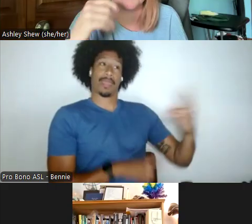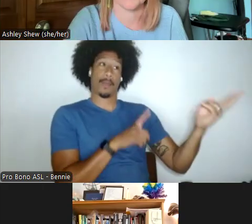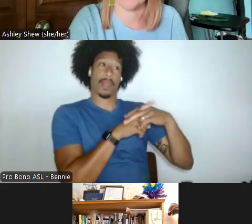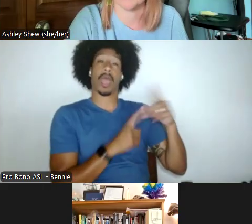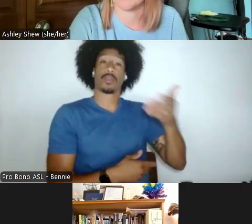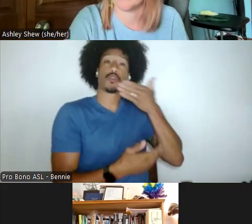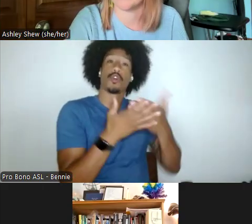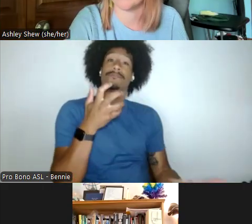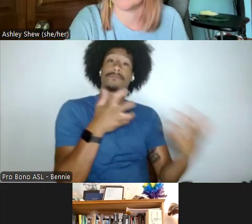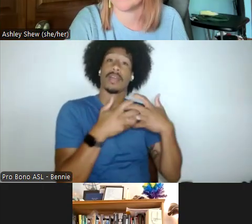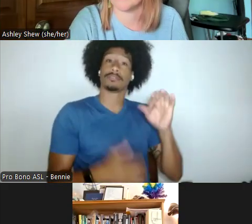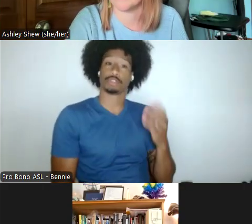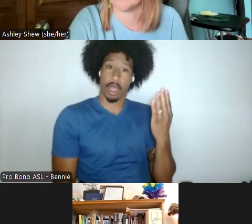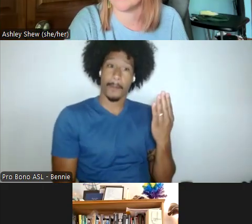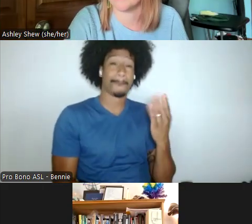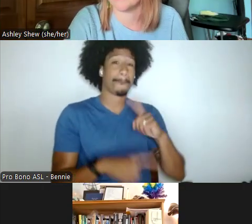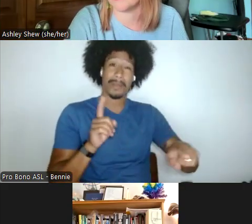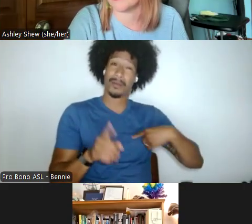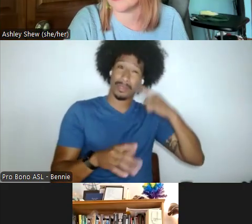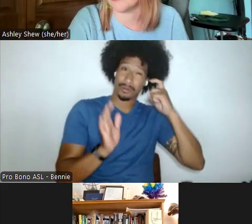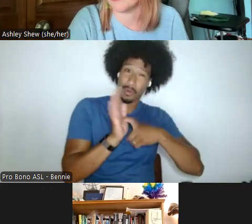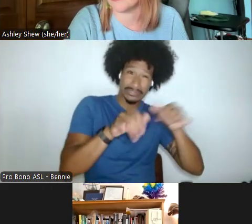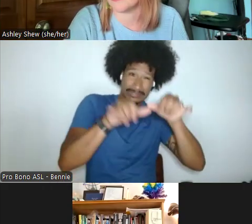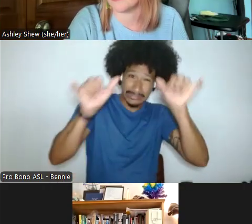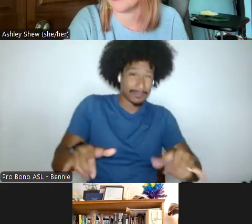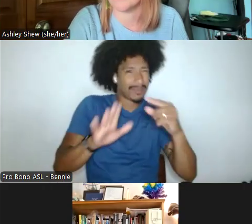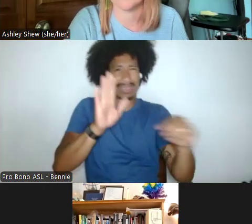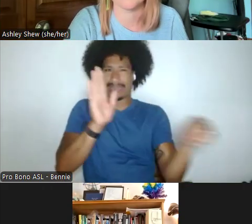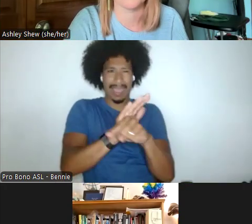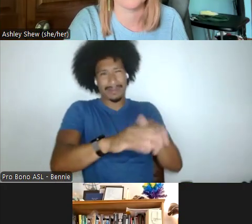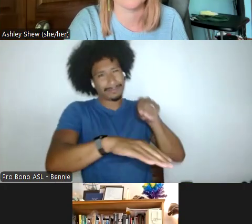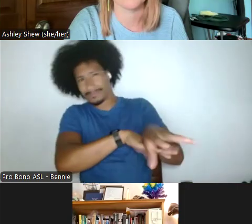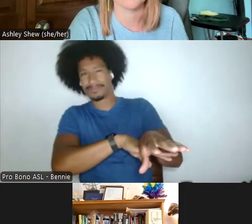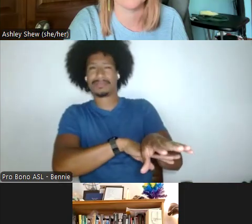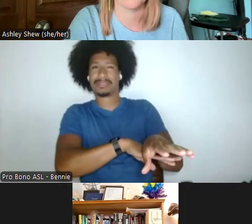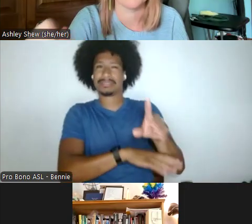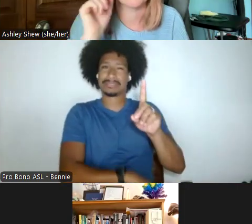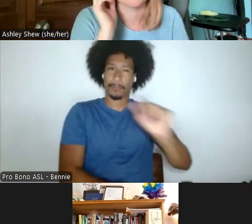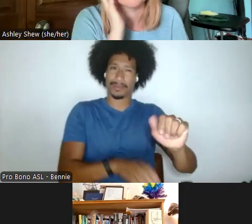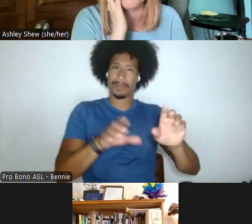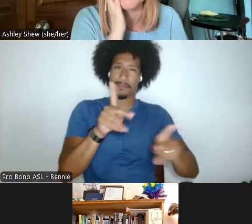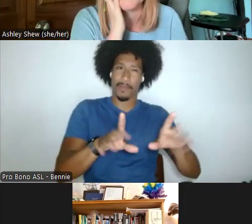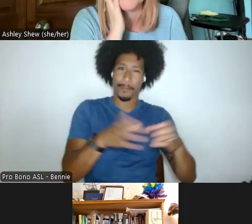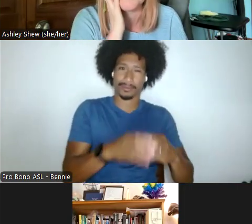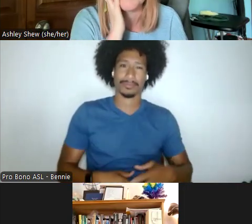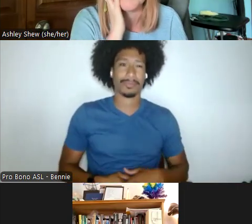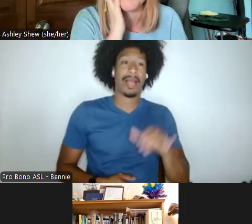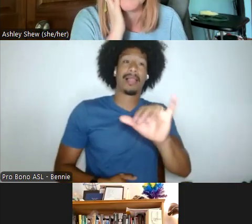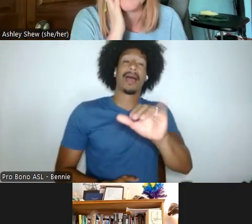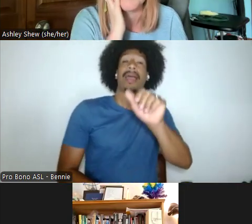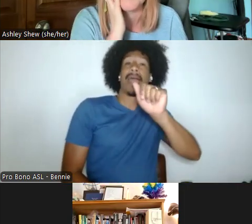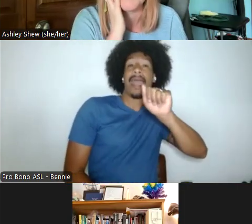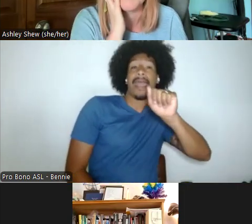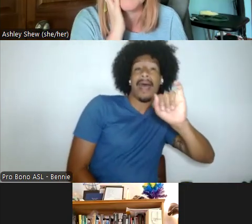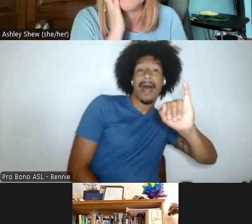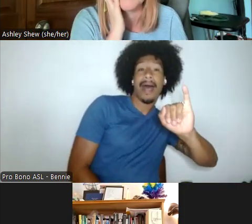have, again, disproportionately negative impact on disabled population. Tools like AI-enabled video interviewing and